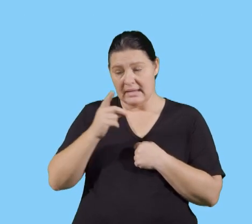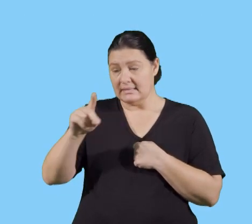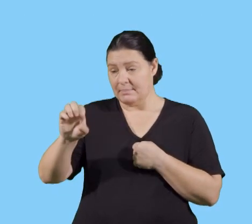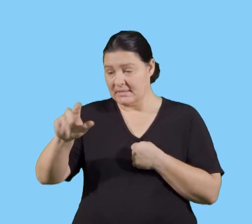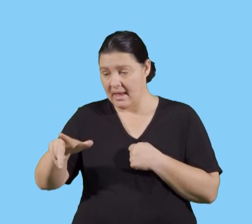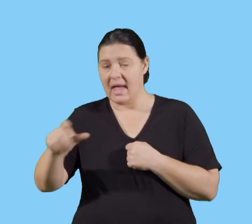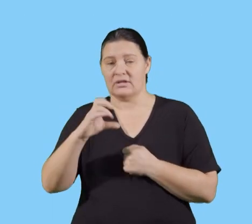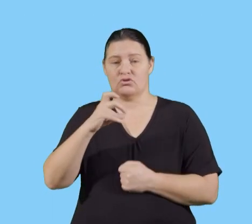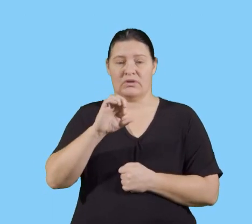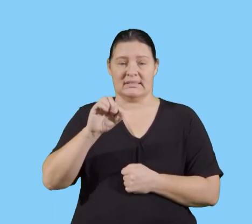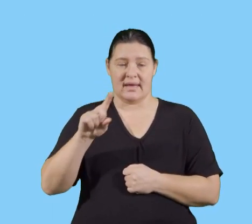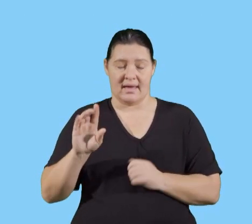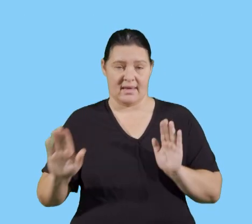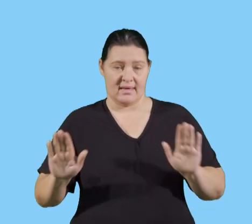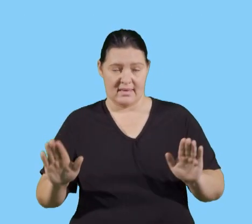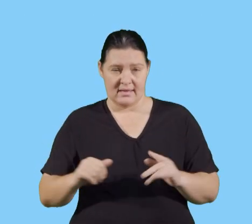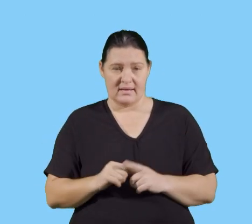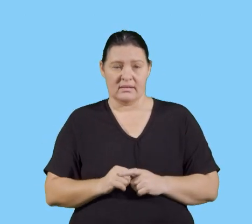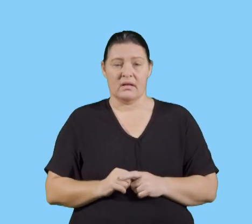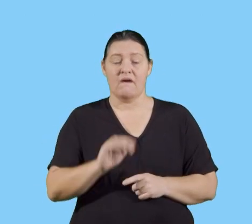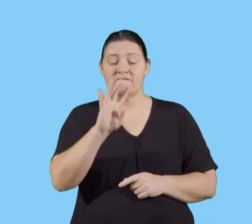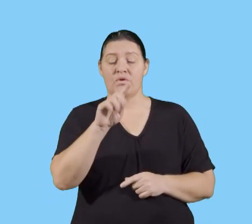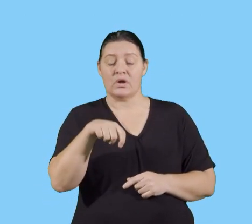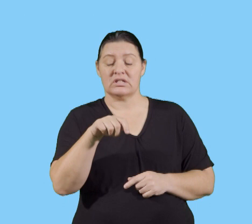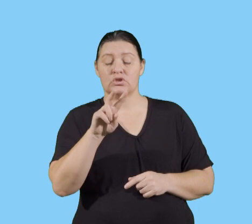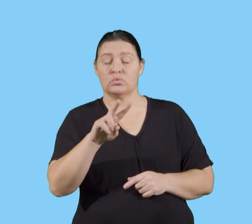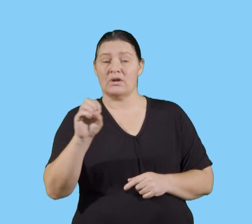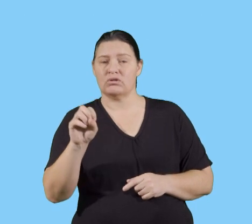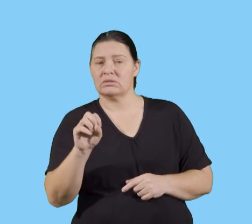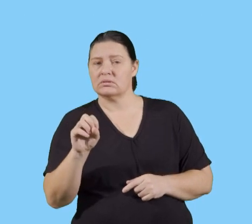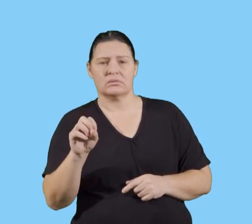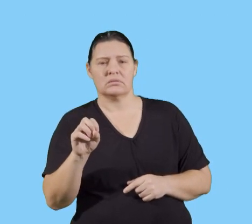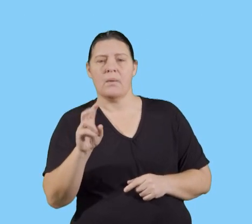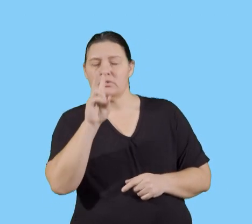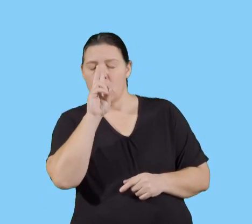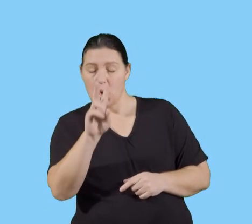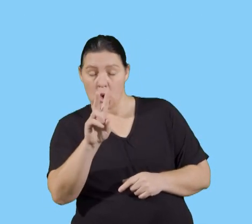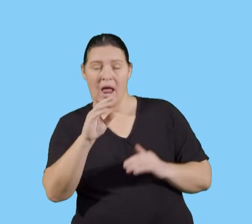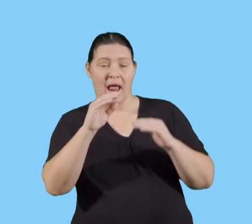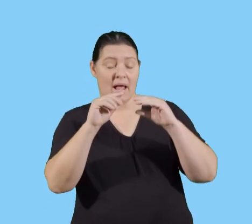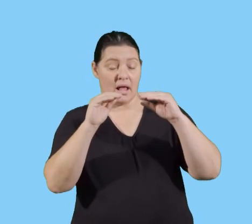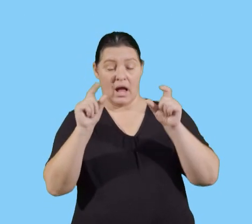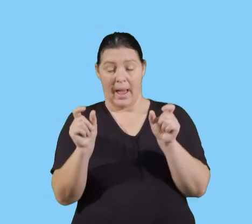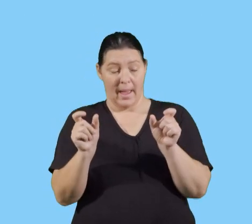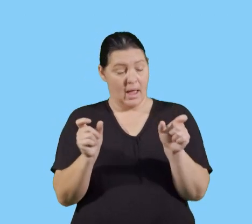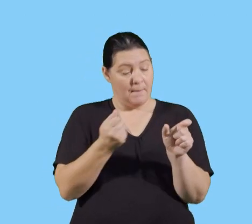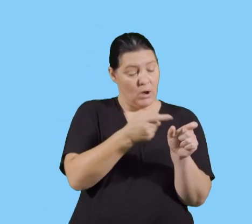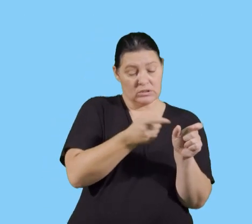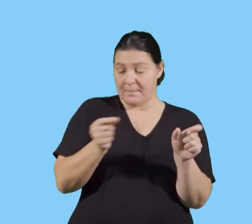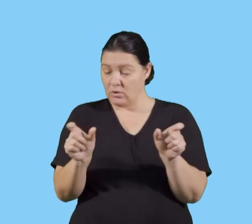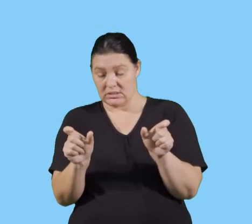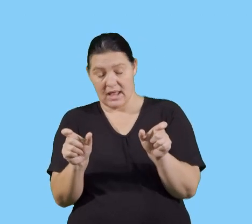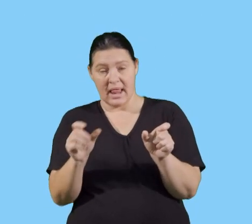creditors. Note the 4,200. We have to look for the lesser amount of the two.